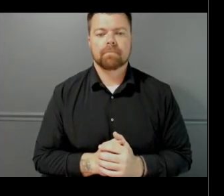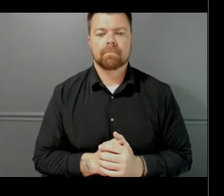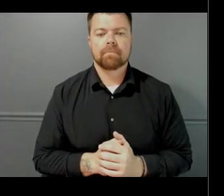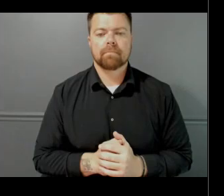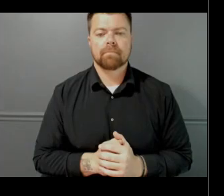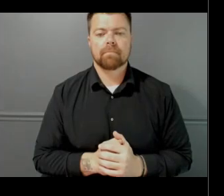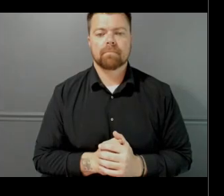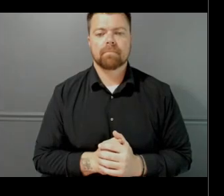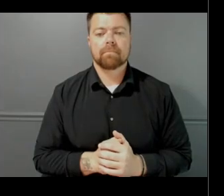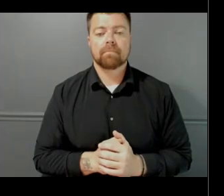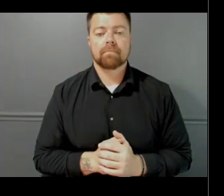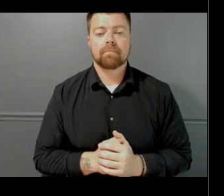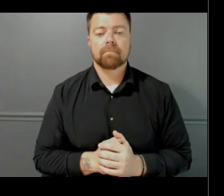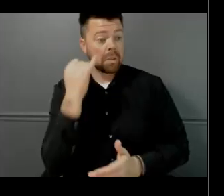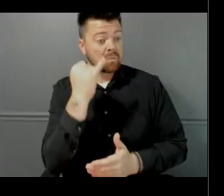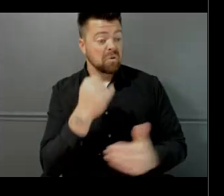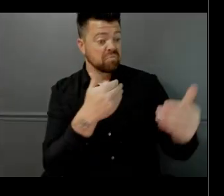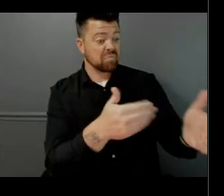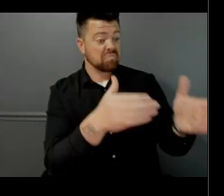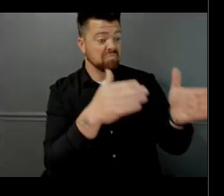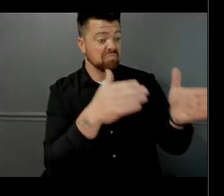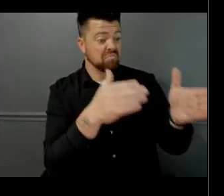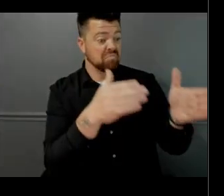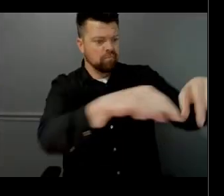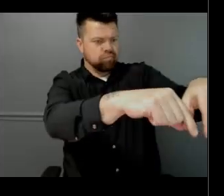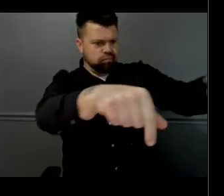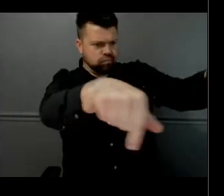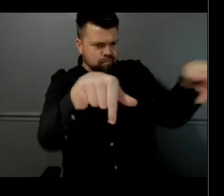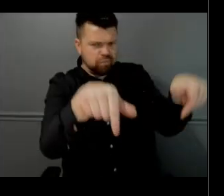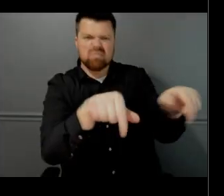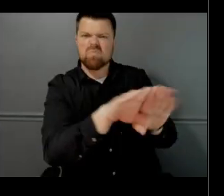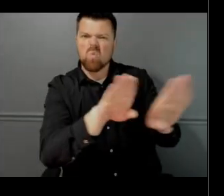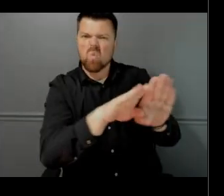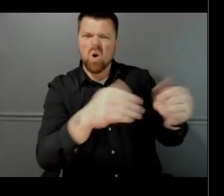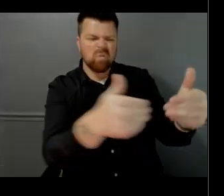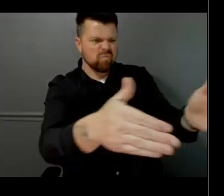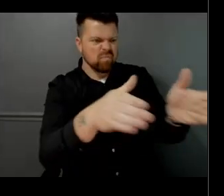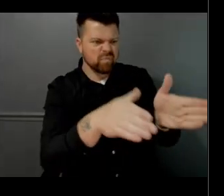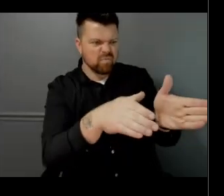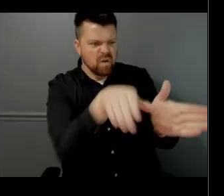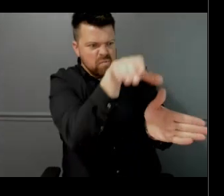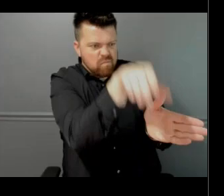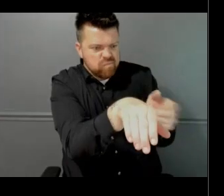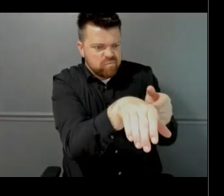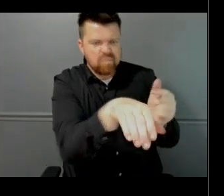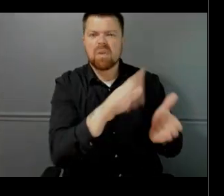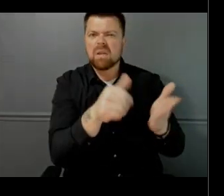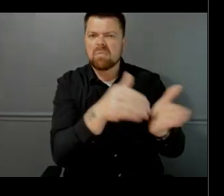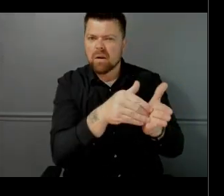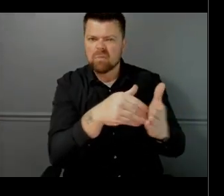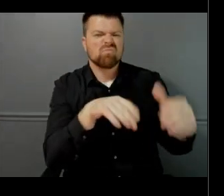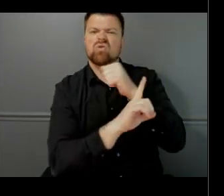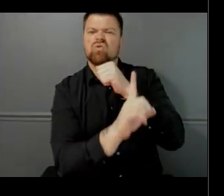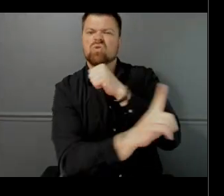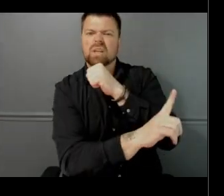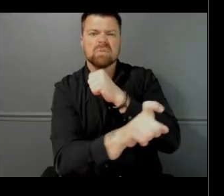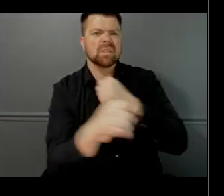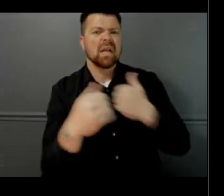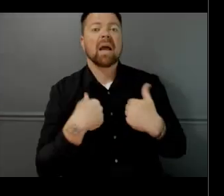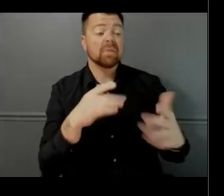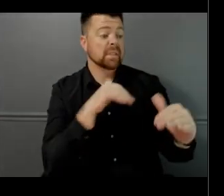If enclosures are built around dumpsters, there must be an accessible entrance into